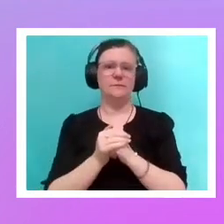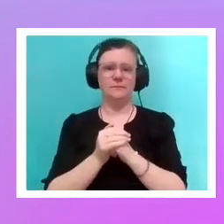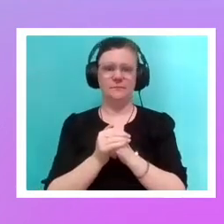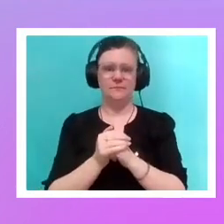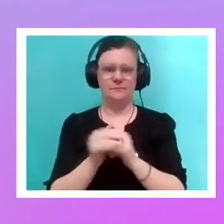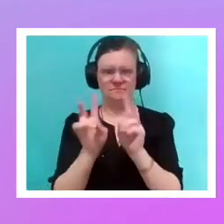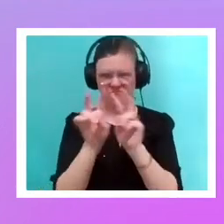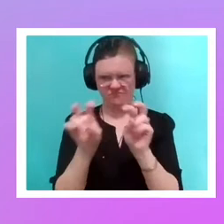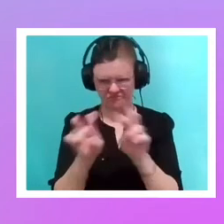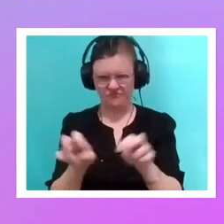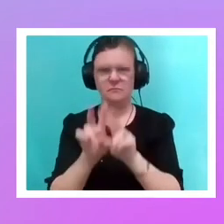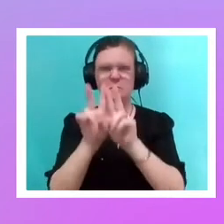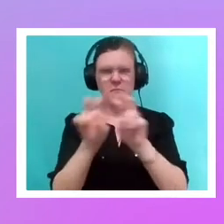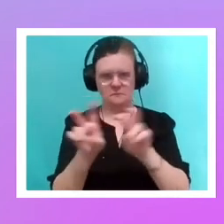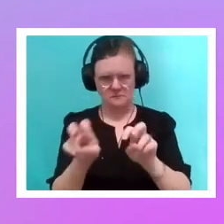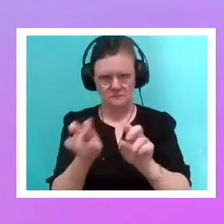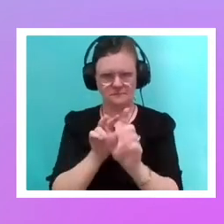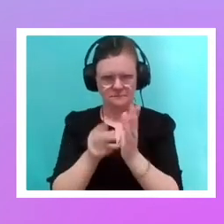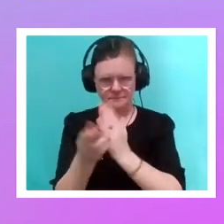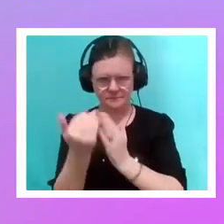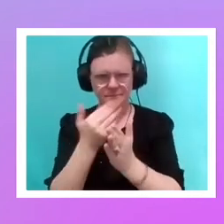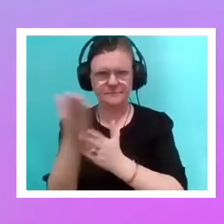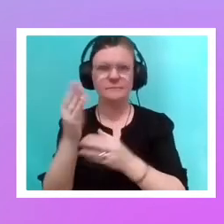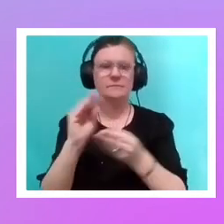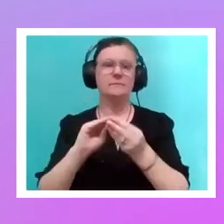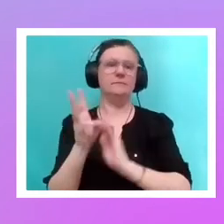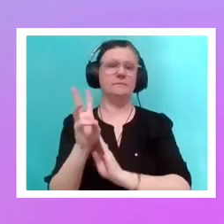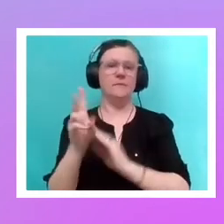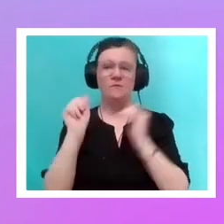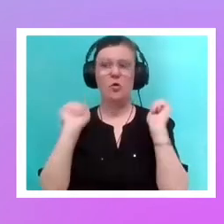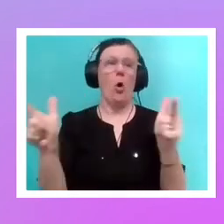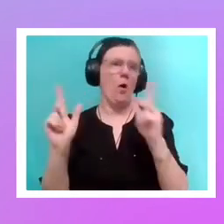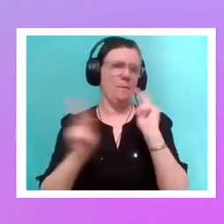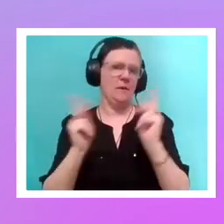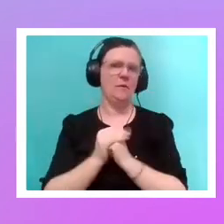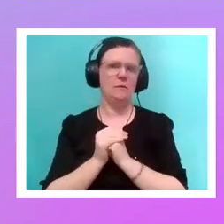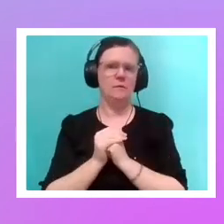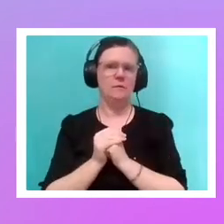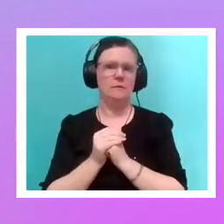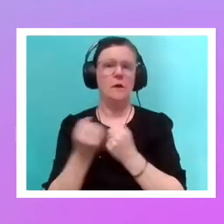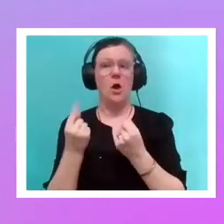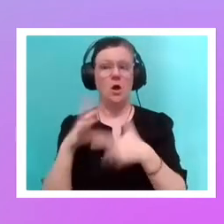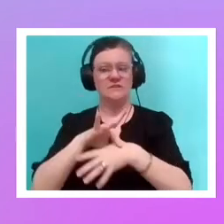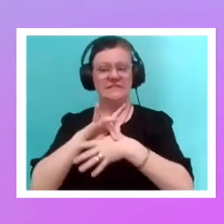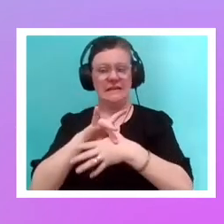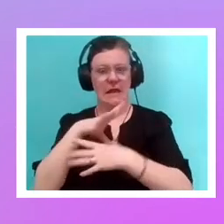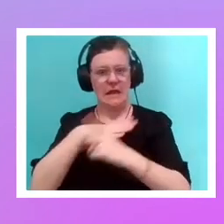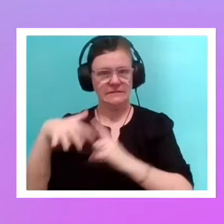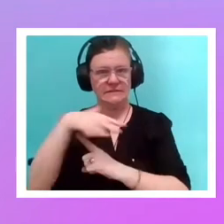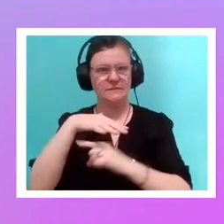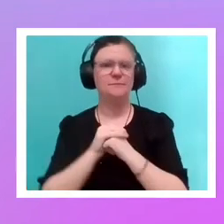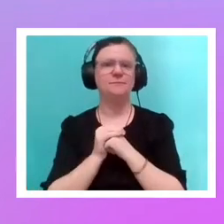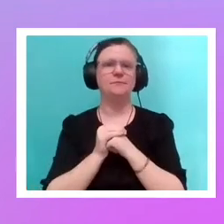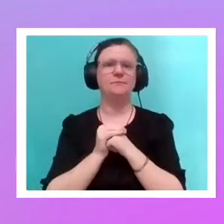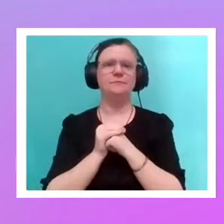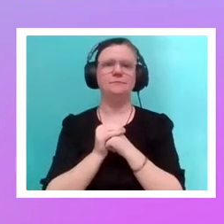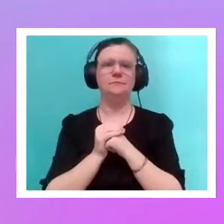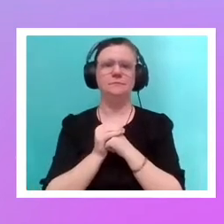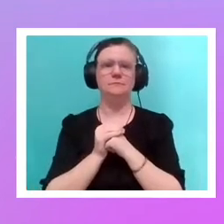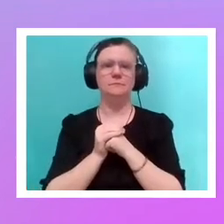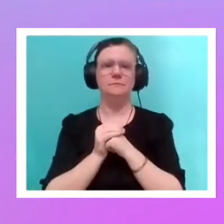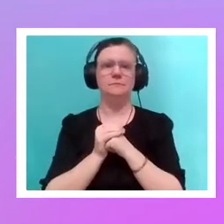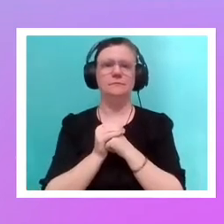iterate again. 6, this is for everyone. 7, understand context. 8, build